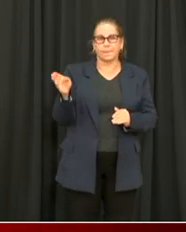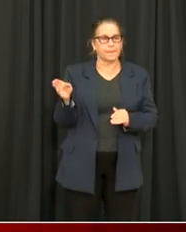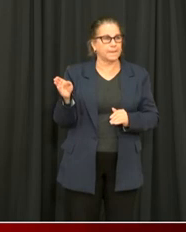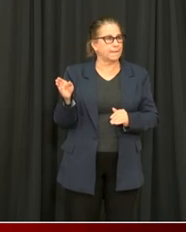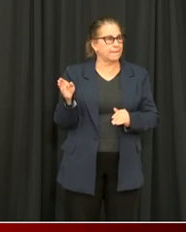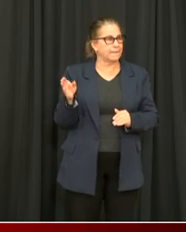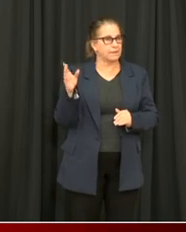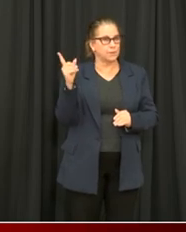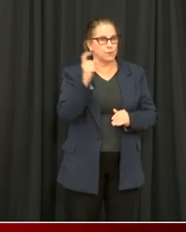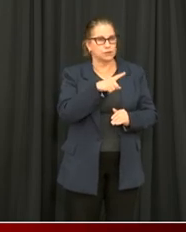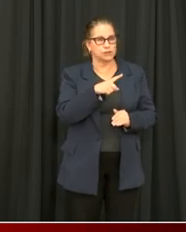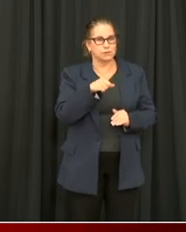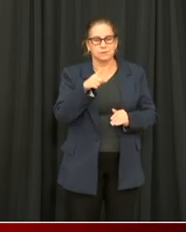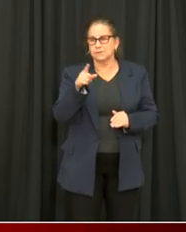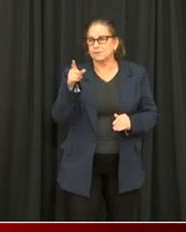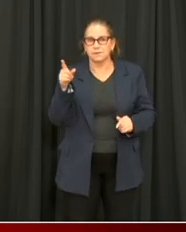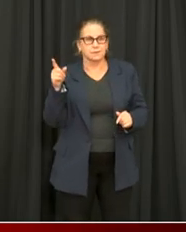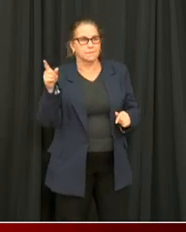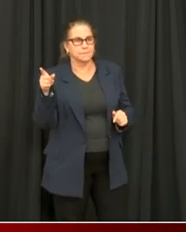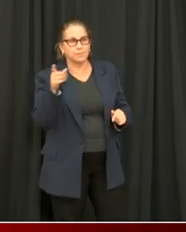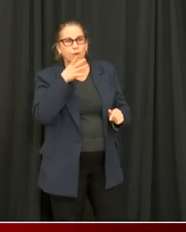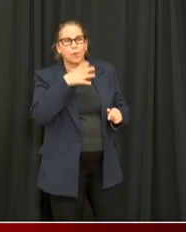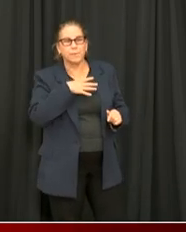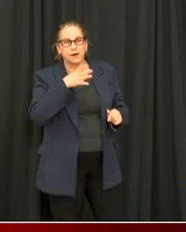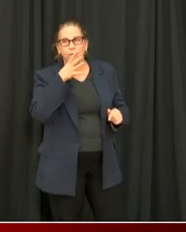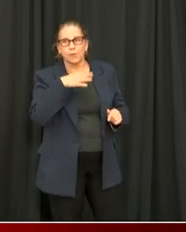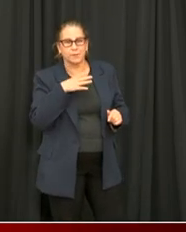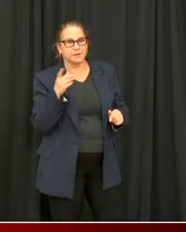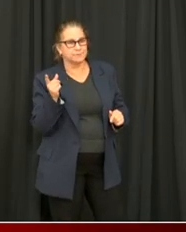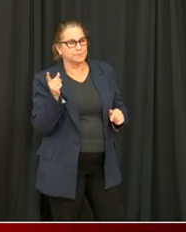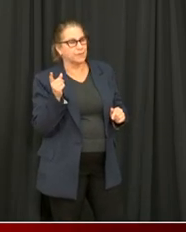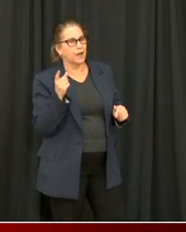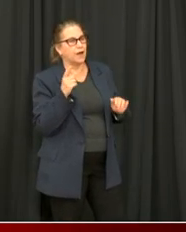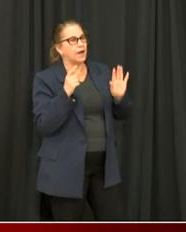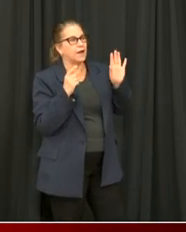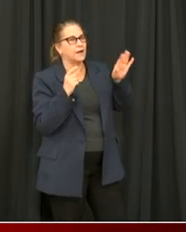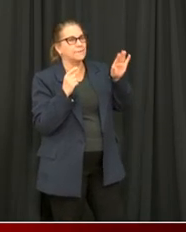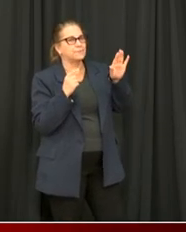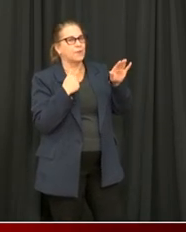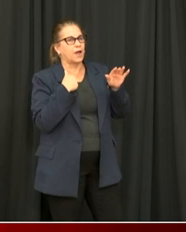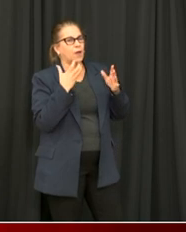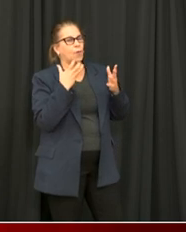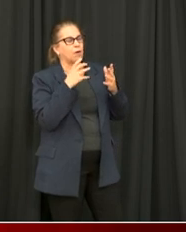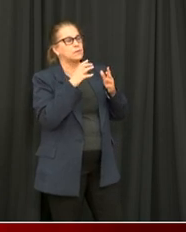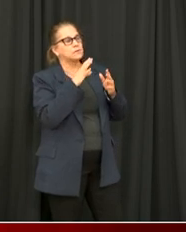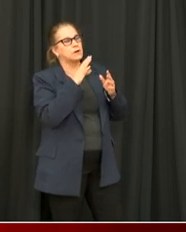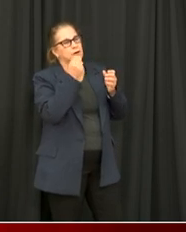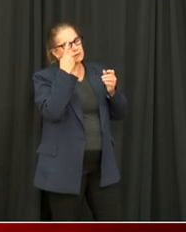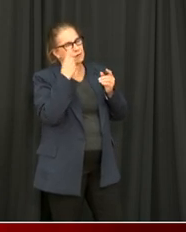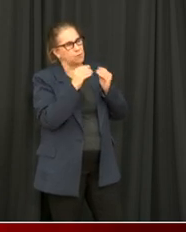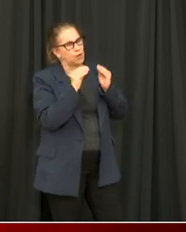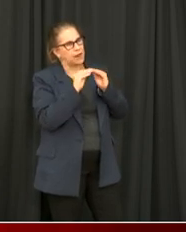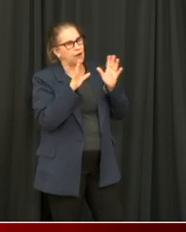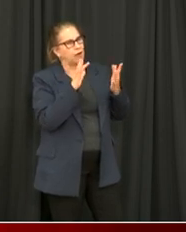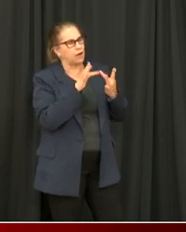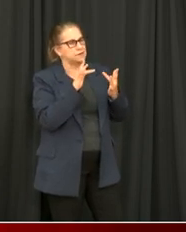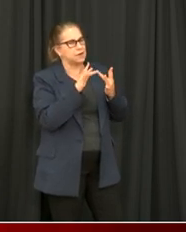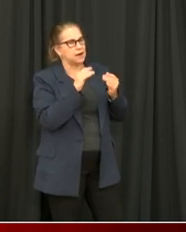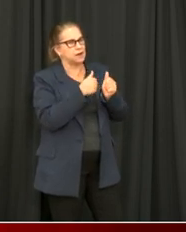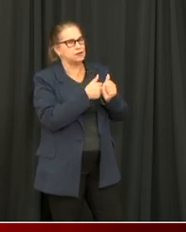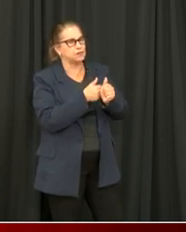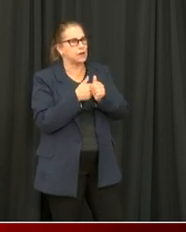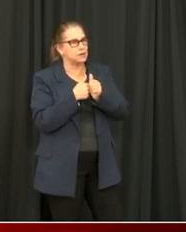Yes. Can I ask a couple more questions about contact tracing? First of all, I'm trying to understand where this 15% number comes from, because by